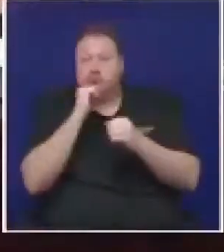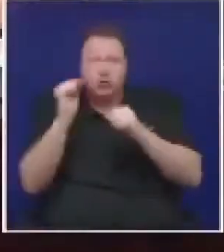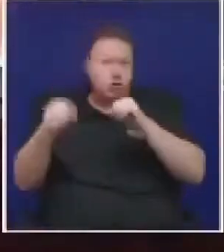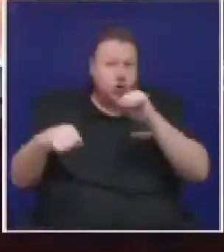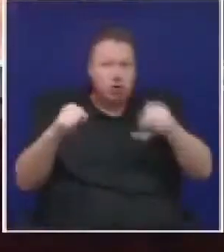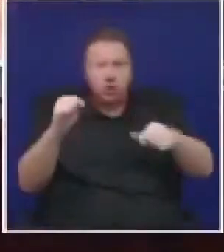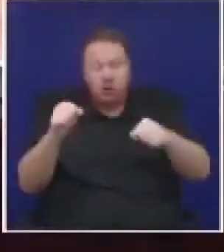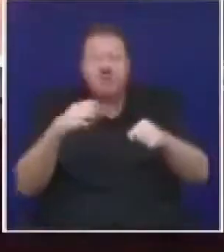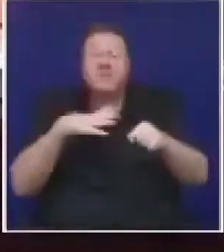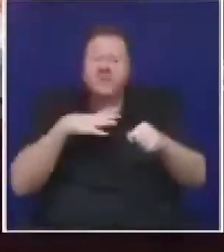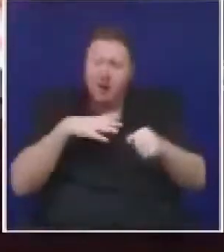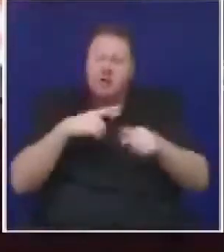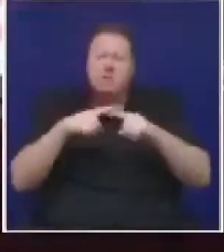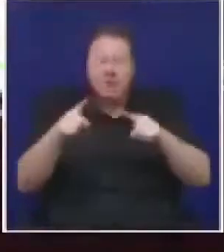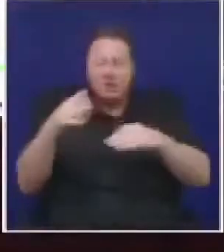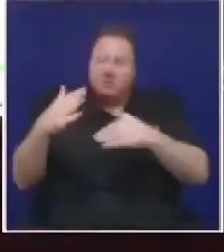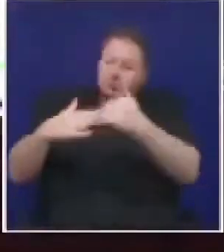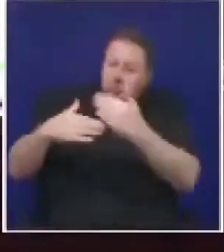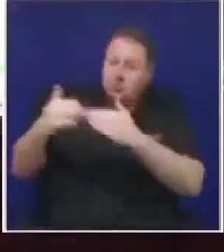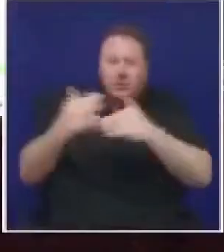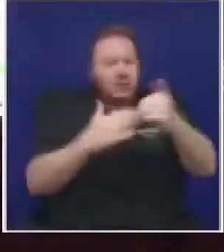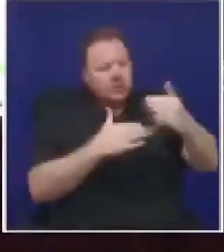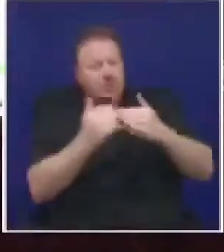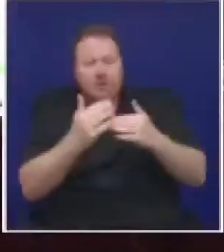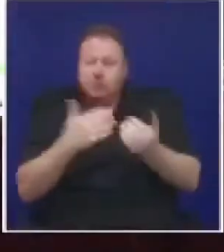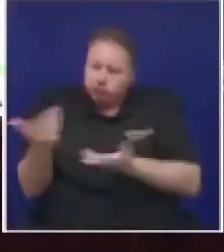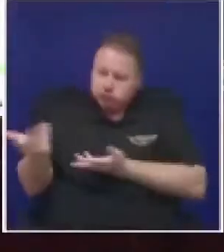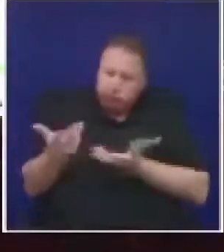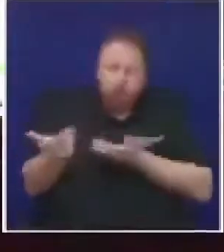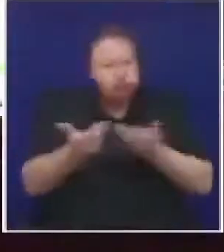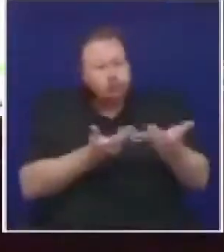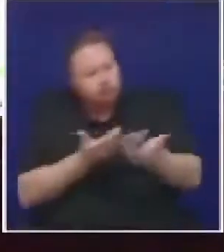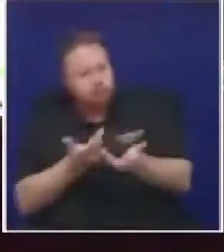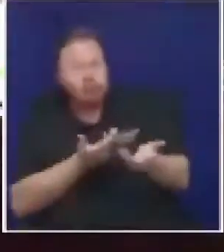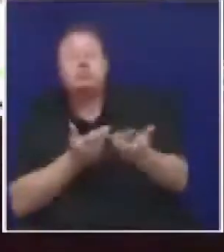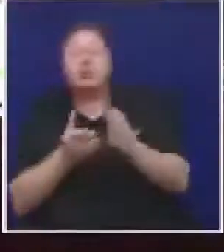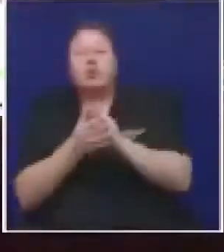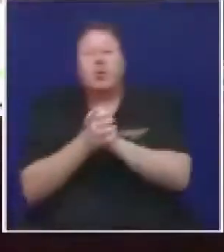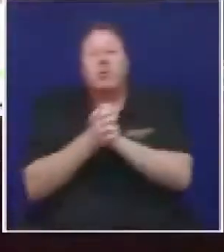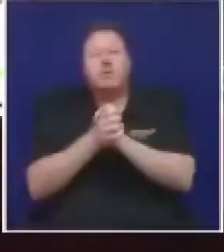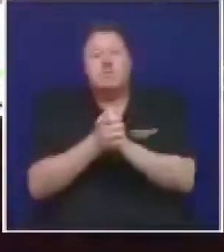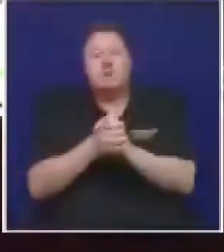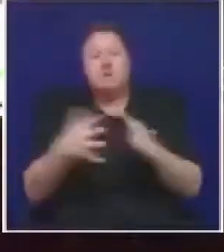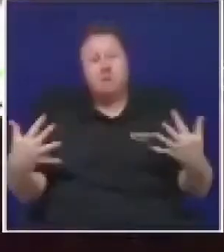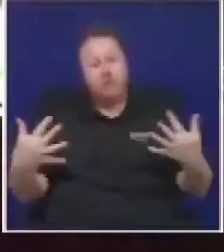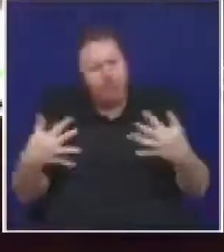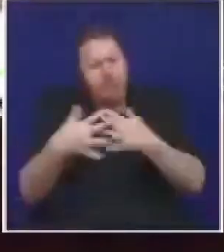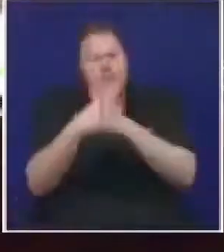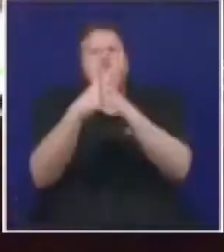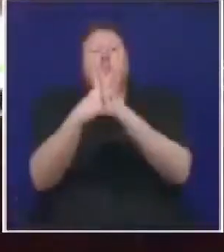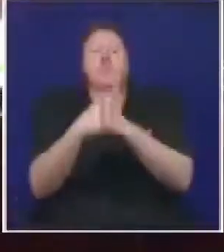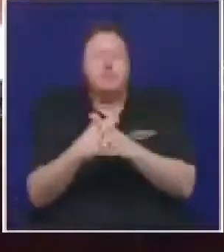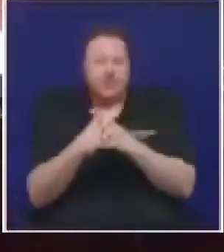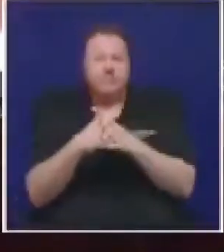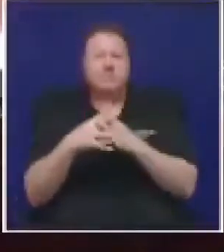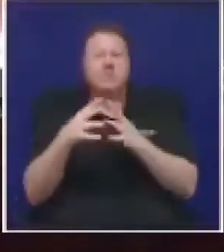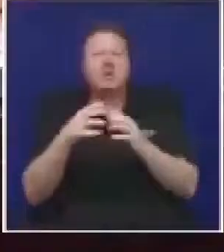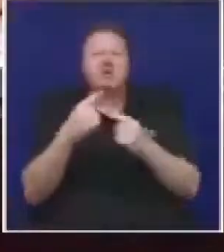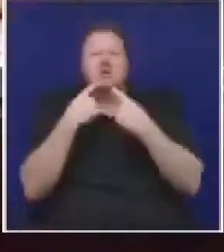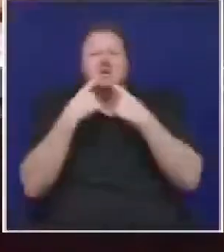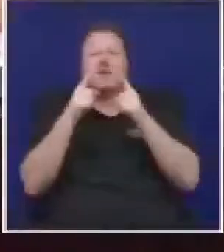a consensus-building framework, commitment to a unified statement of intent, and